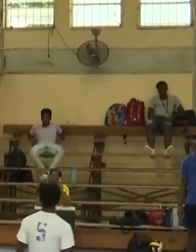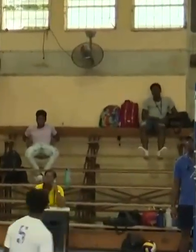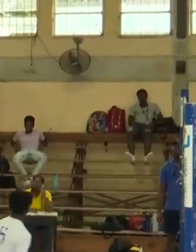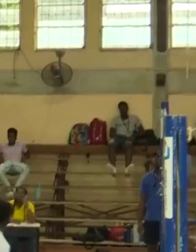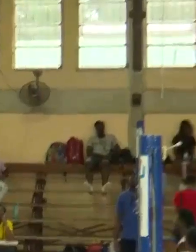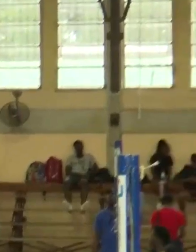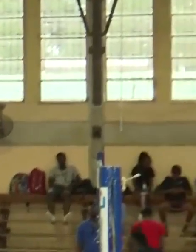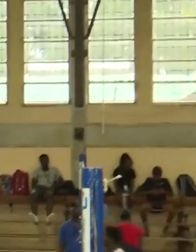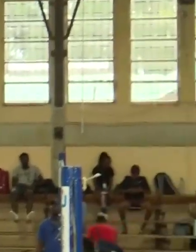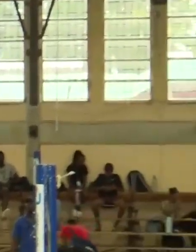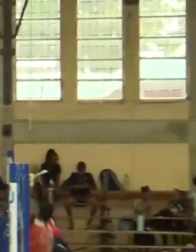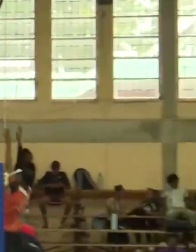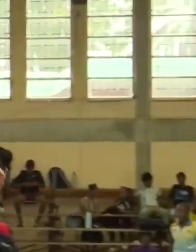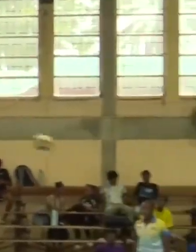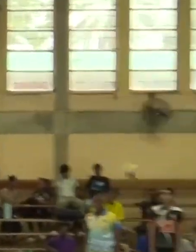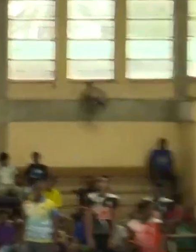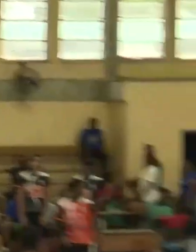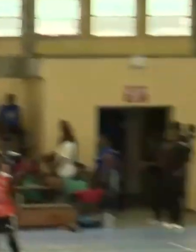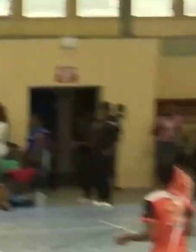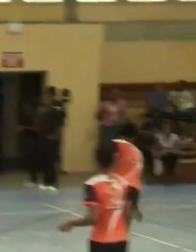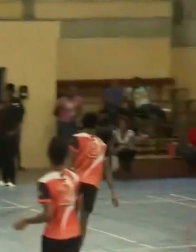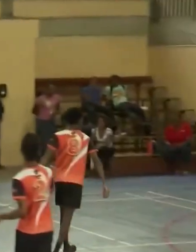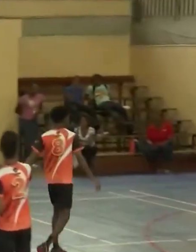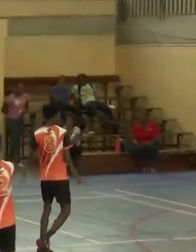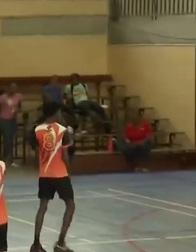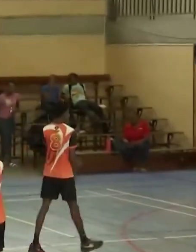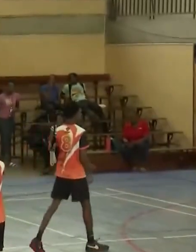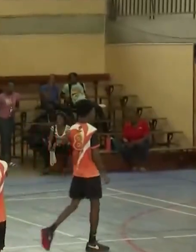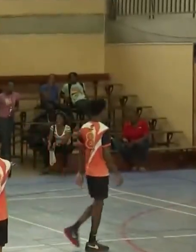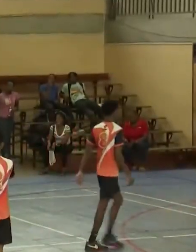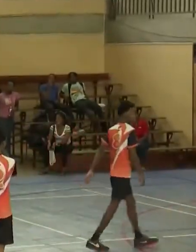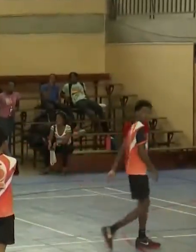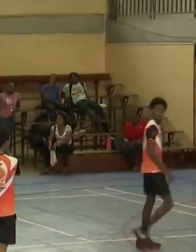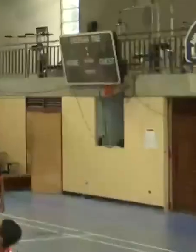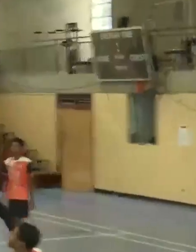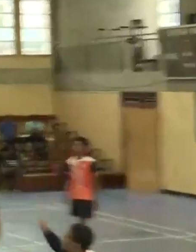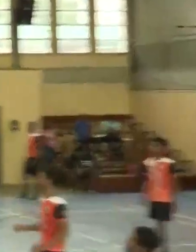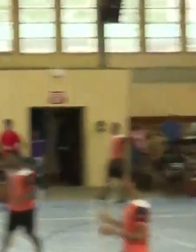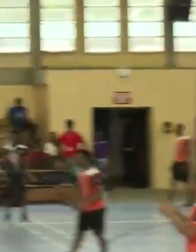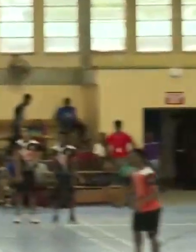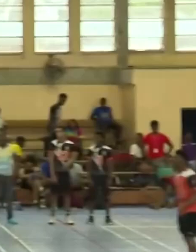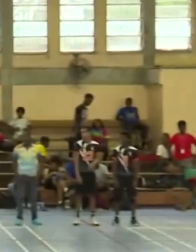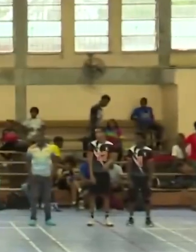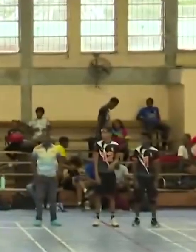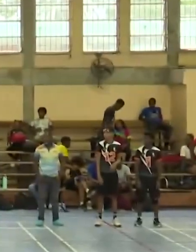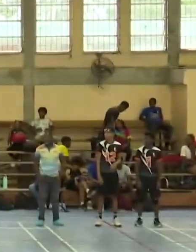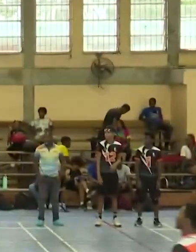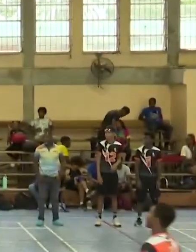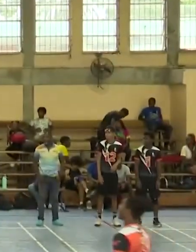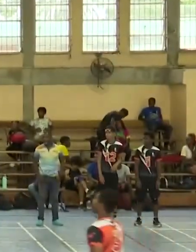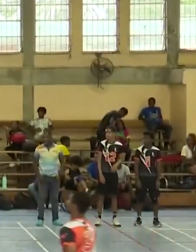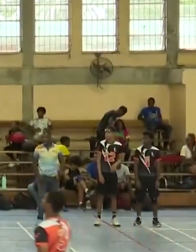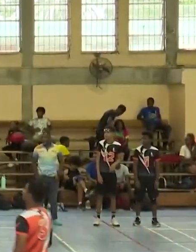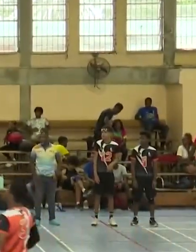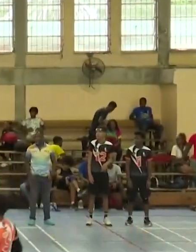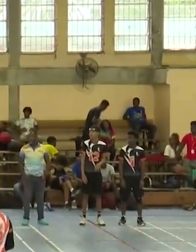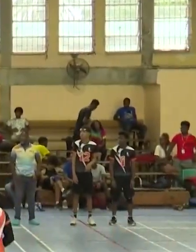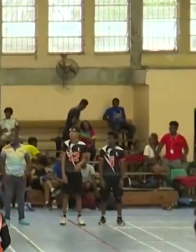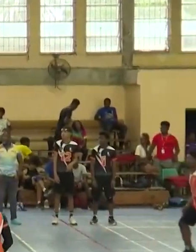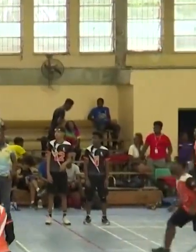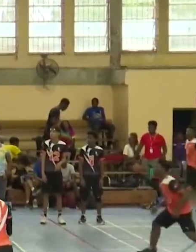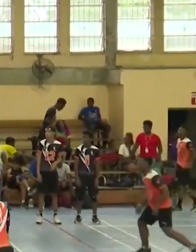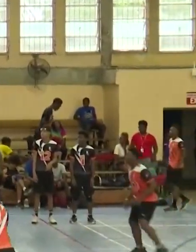of a fight. Morris set for Ranio Joseph, and that's brilliant. St. George continued to battle their way back into the